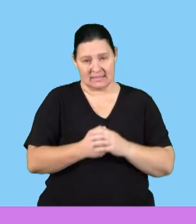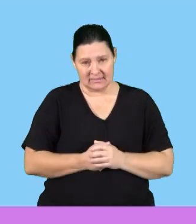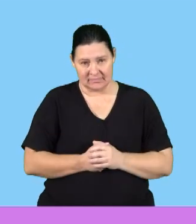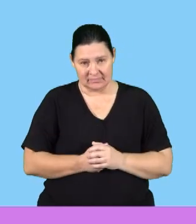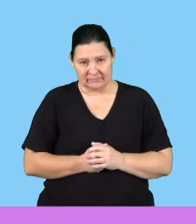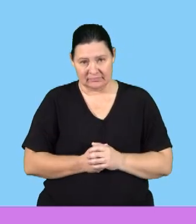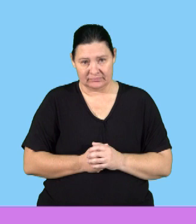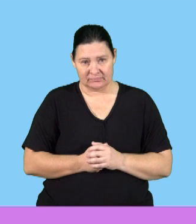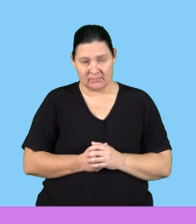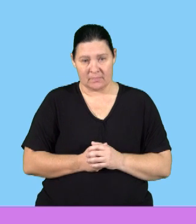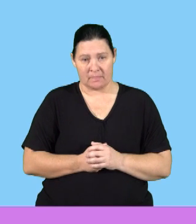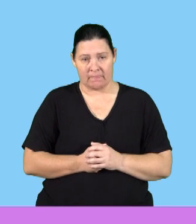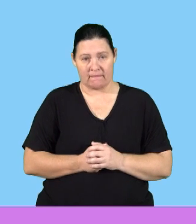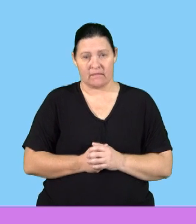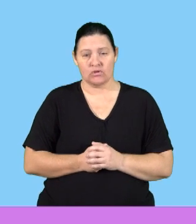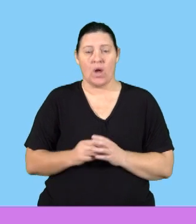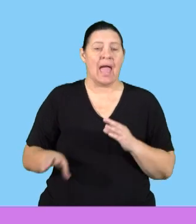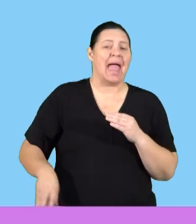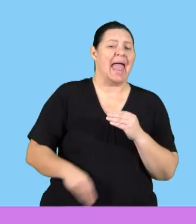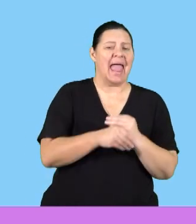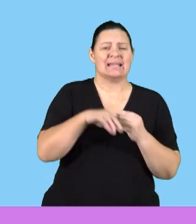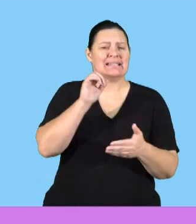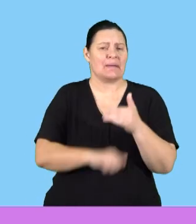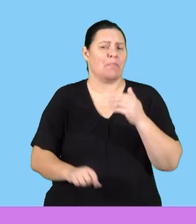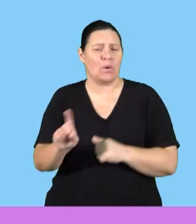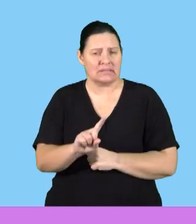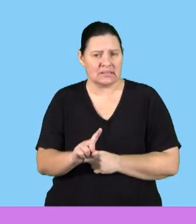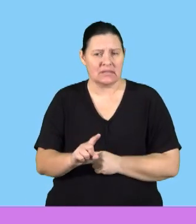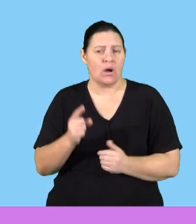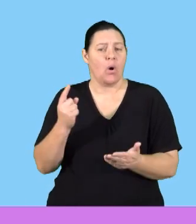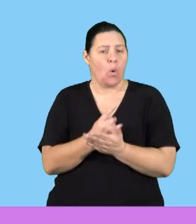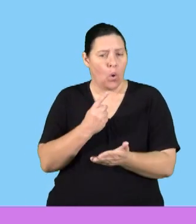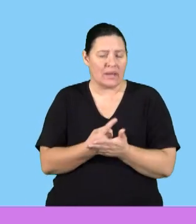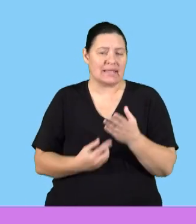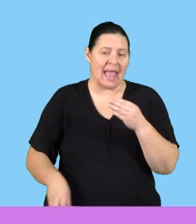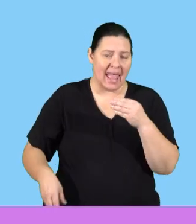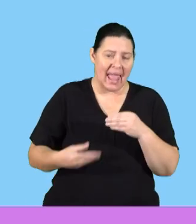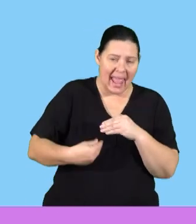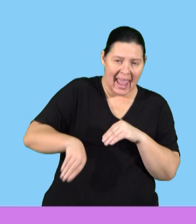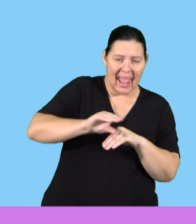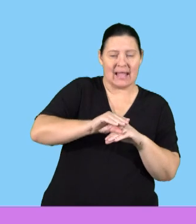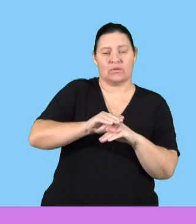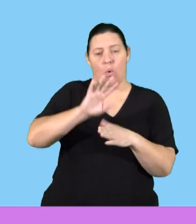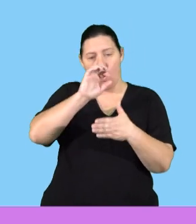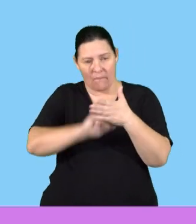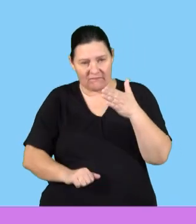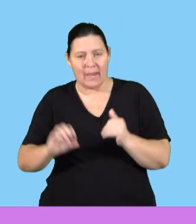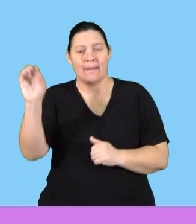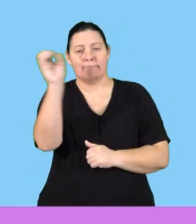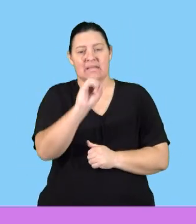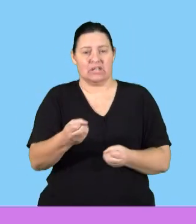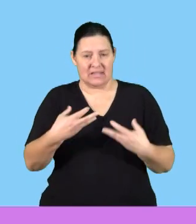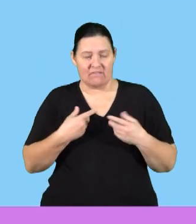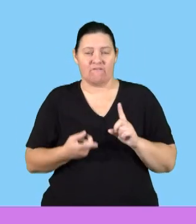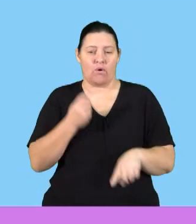then we subtract. So what is it that we're adding and subtracting? We always add and subtract the percentage